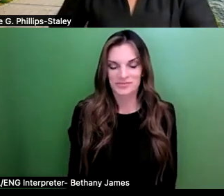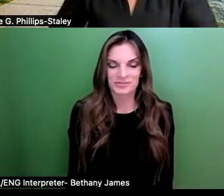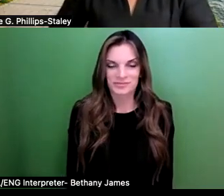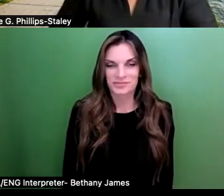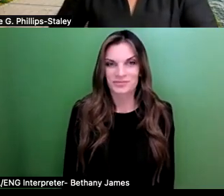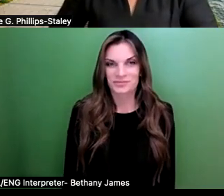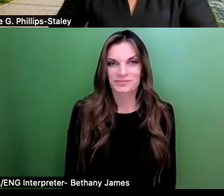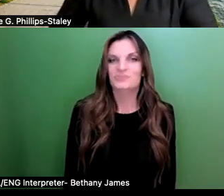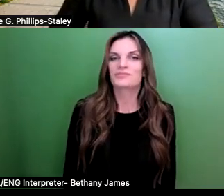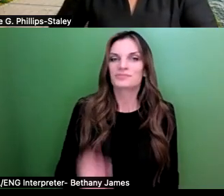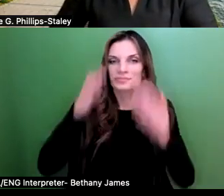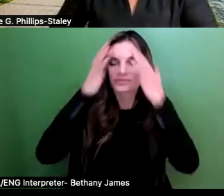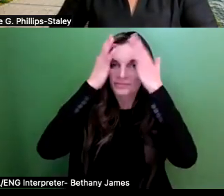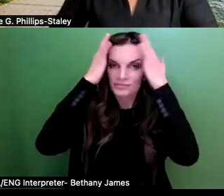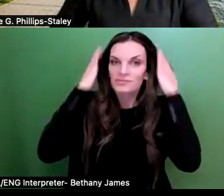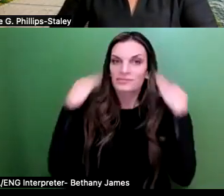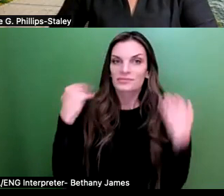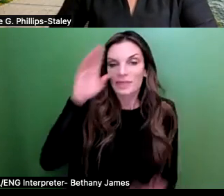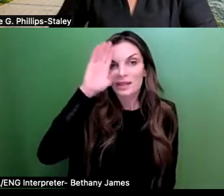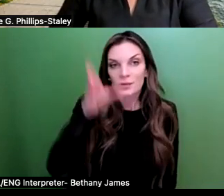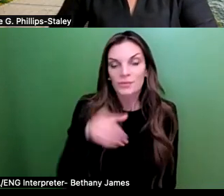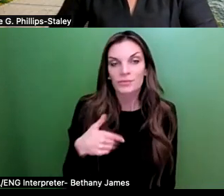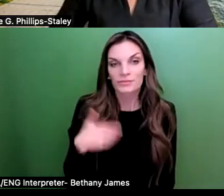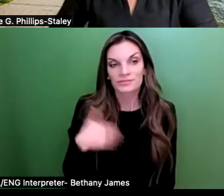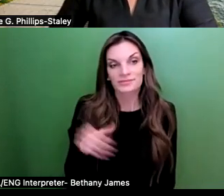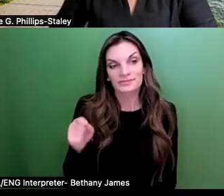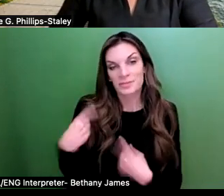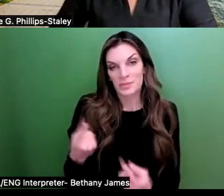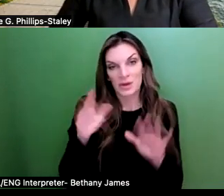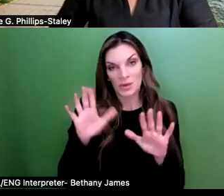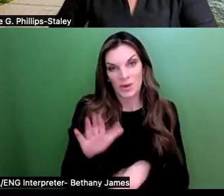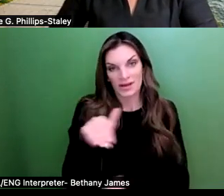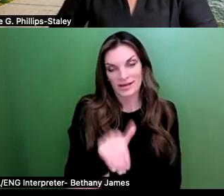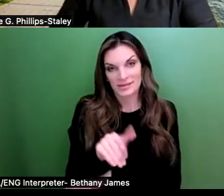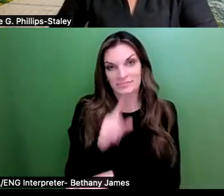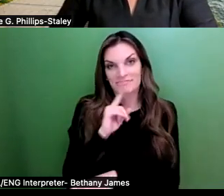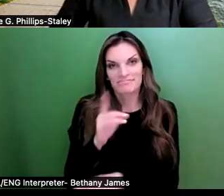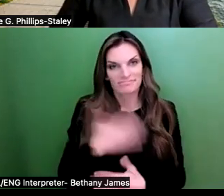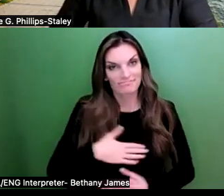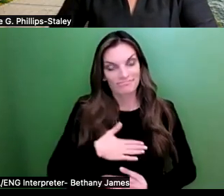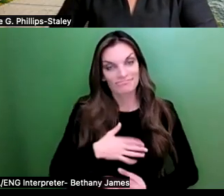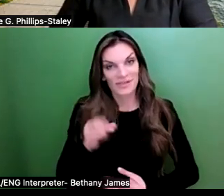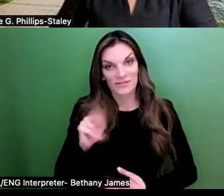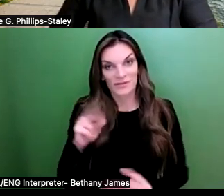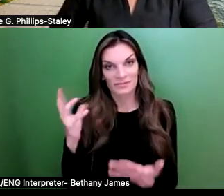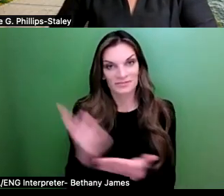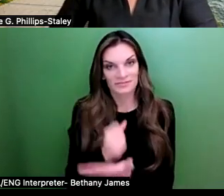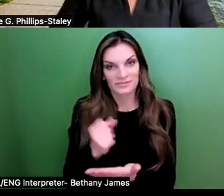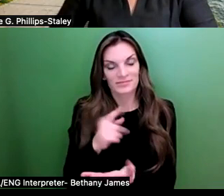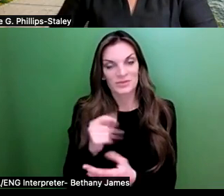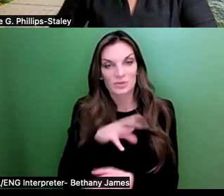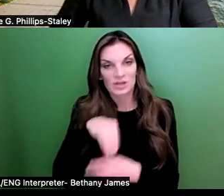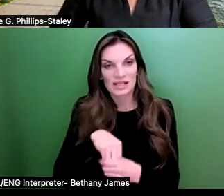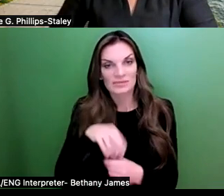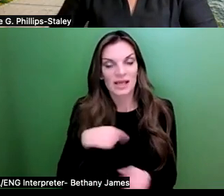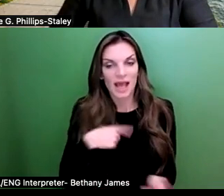Get this memo. Hi. Yeah, it's been a great night. It's been a fun opportunity for all of us to participate in listening